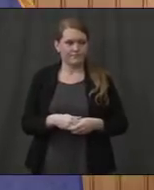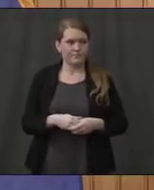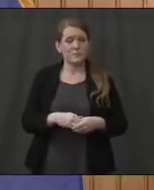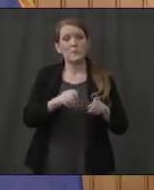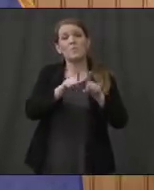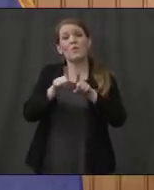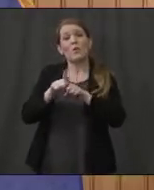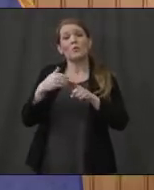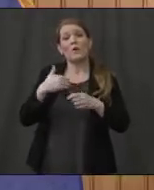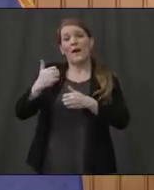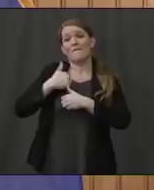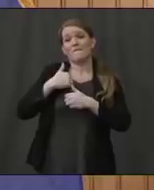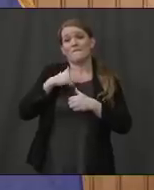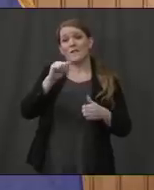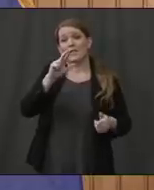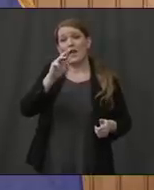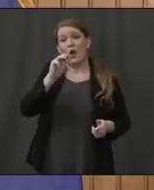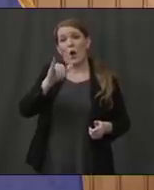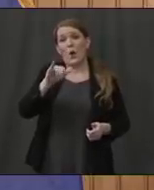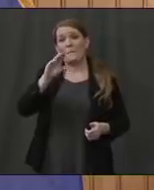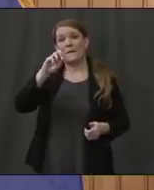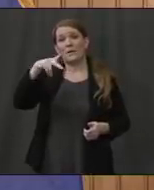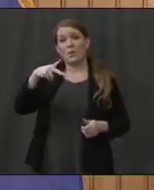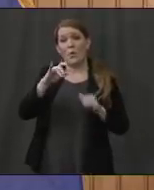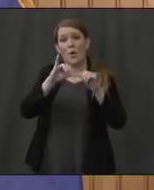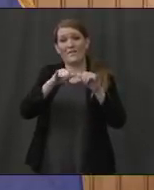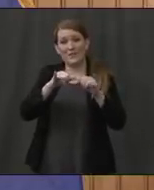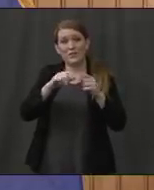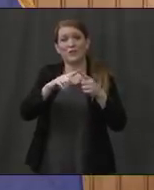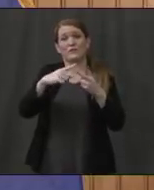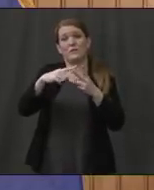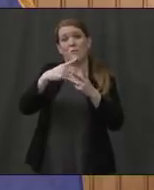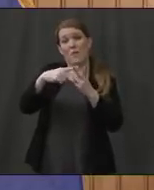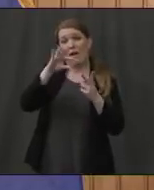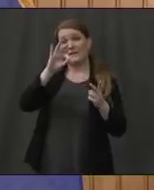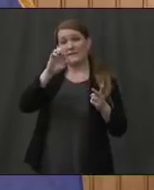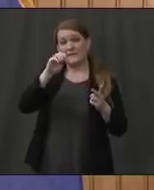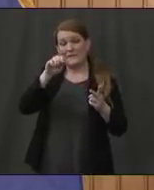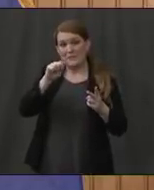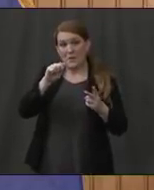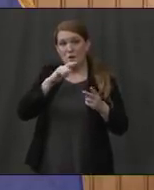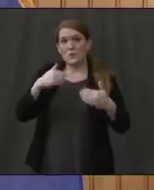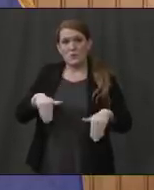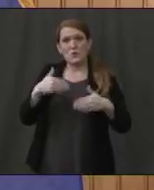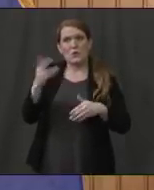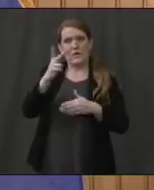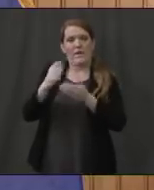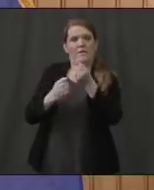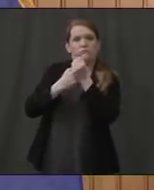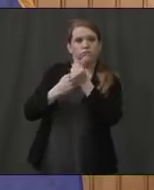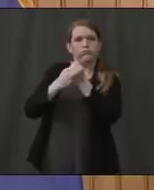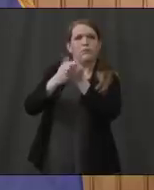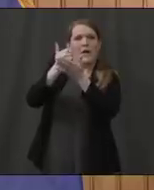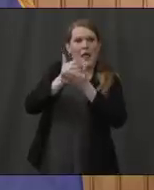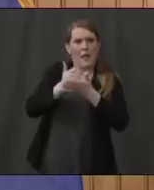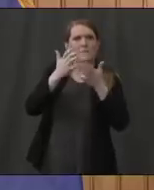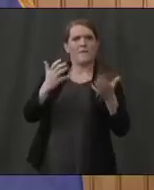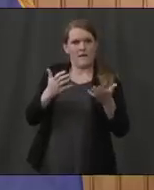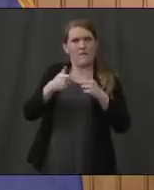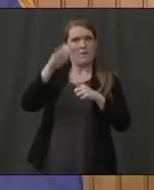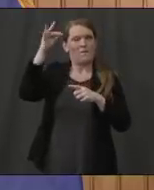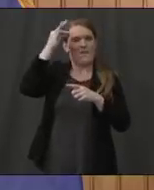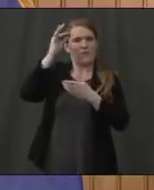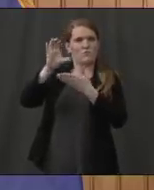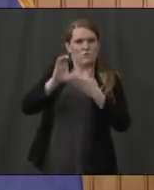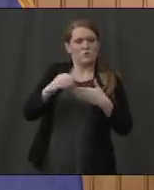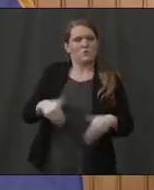of Engineers and FEMA. I think that's been a big step up with help from the federal government. They have been touring a number of facilities